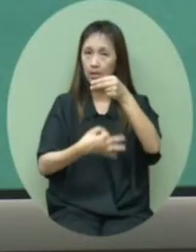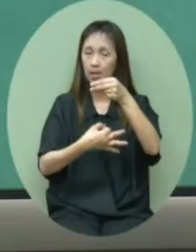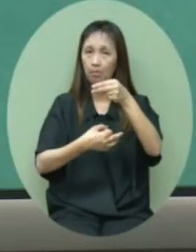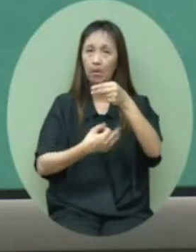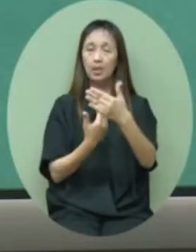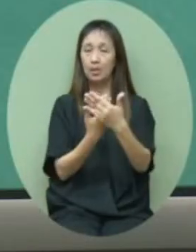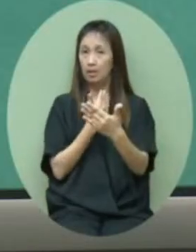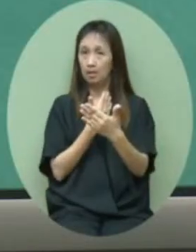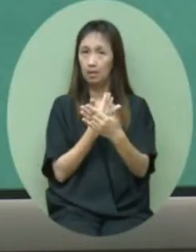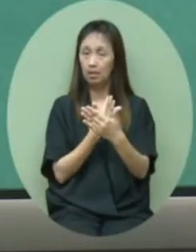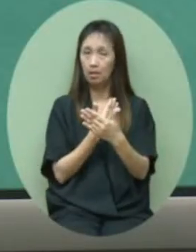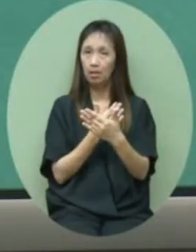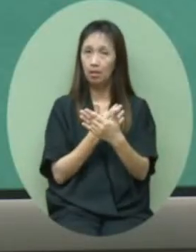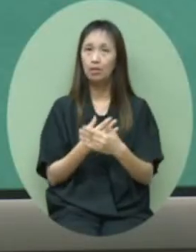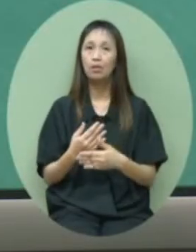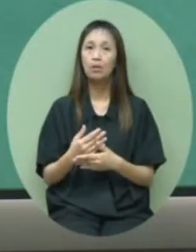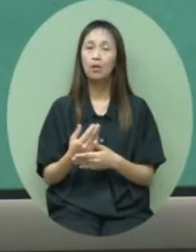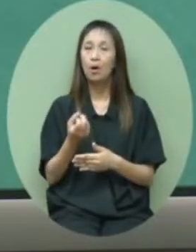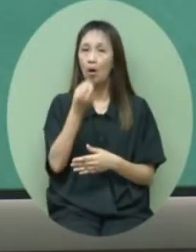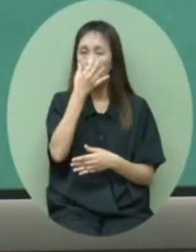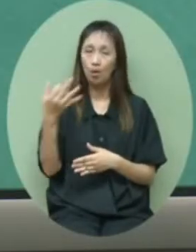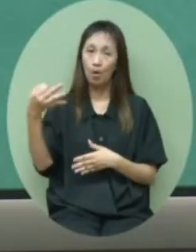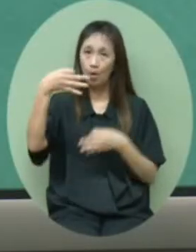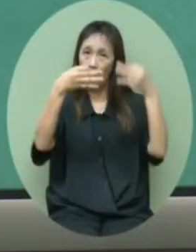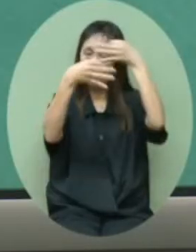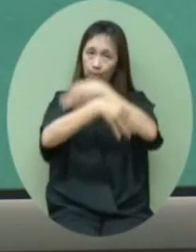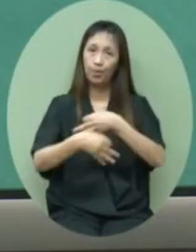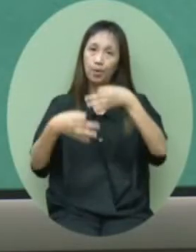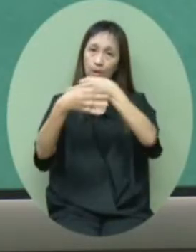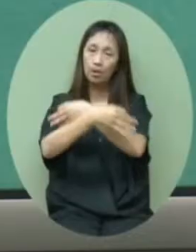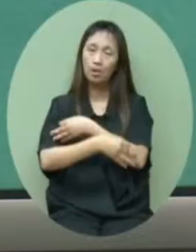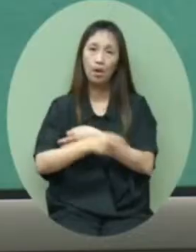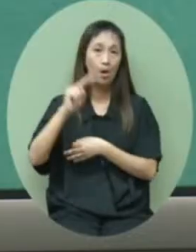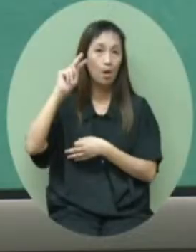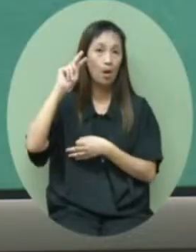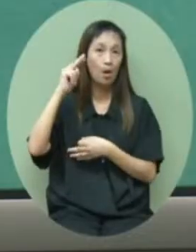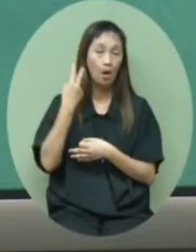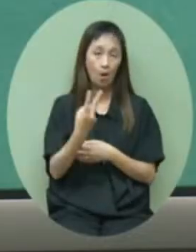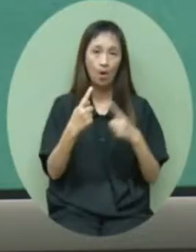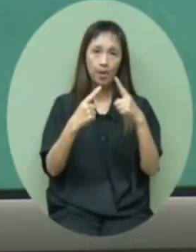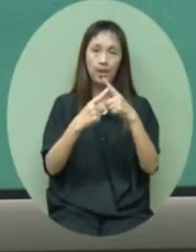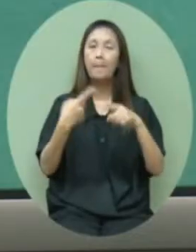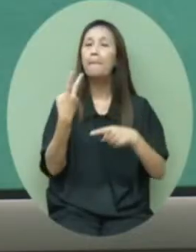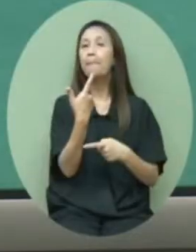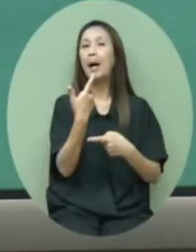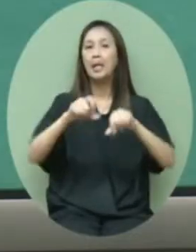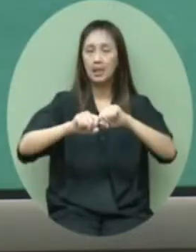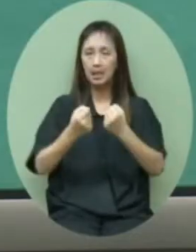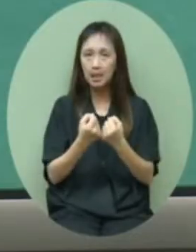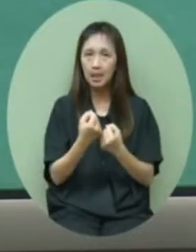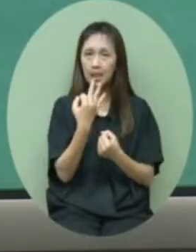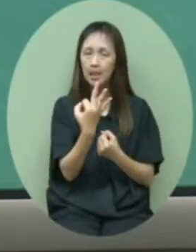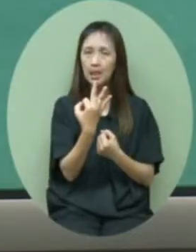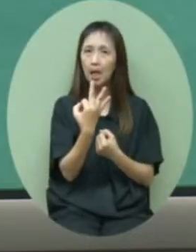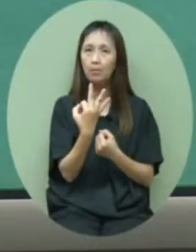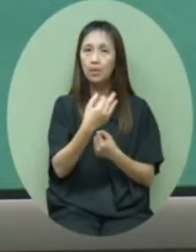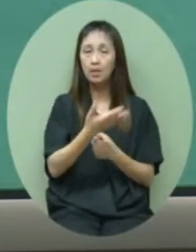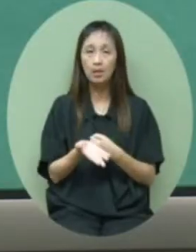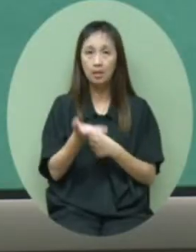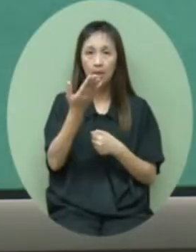offer concessionary adult admission. Now, if 2 persons go to the Ocean Park,